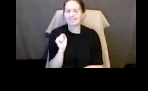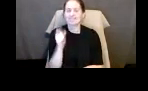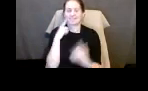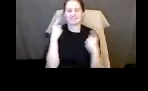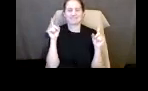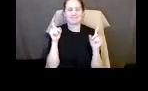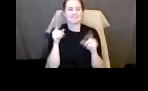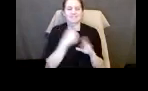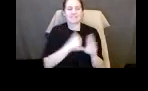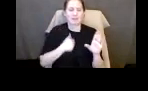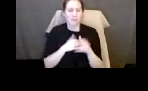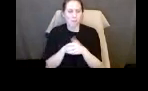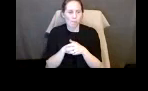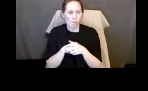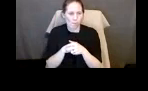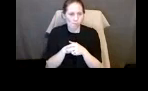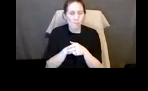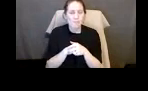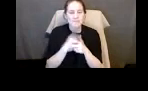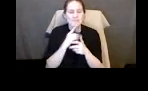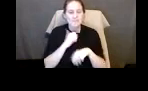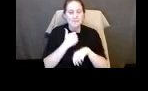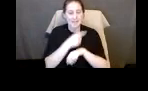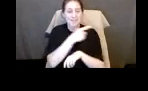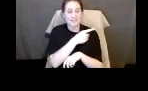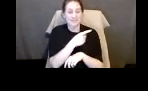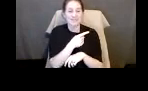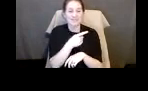There we go. Okay, sorry. So I created a poll within